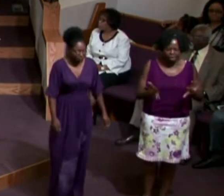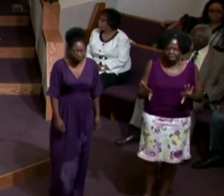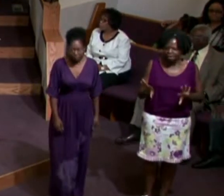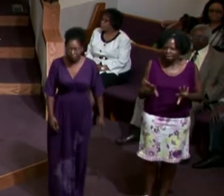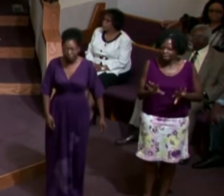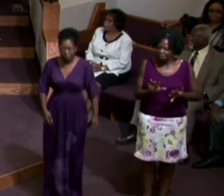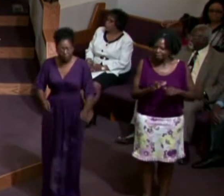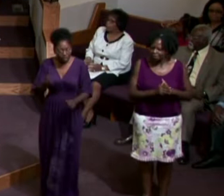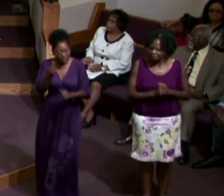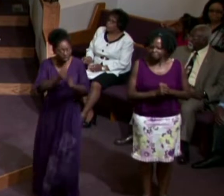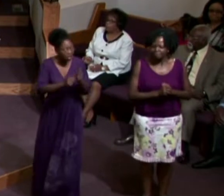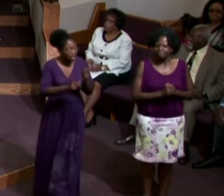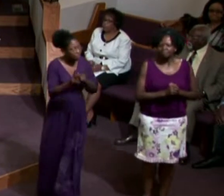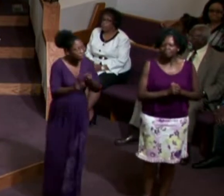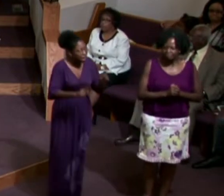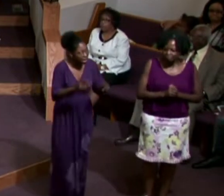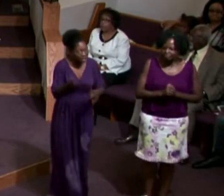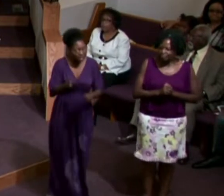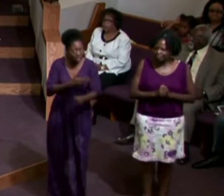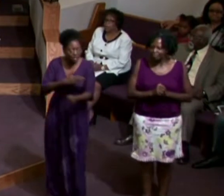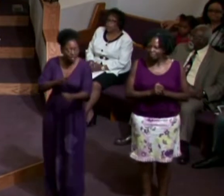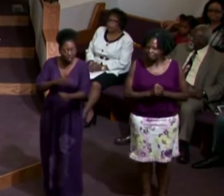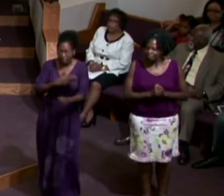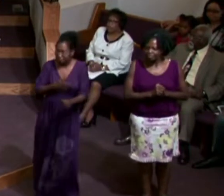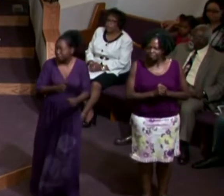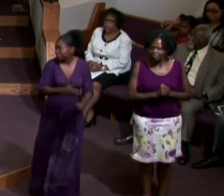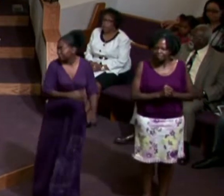Already done. Everybody say.